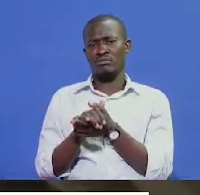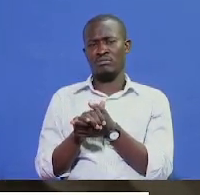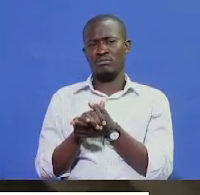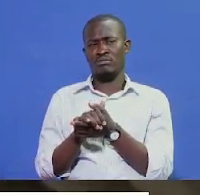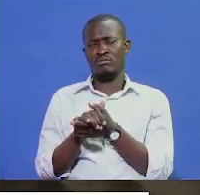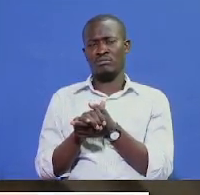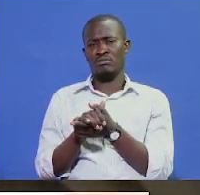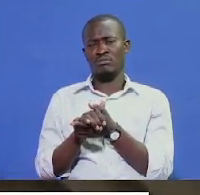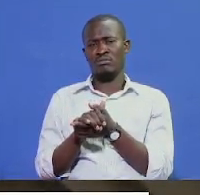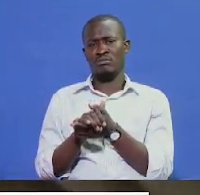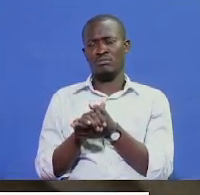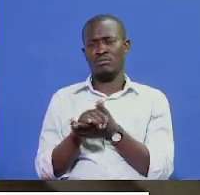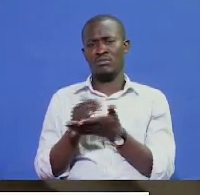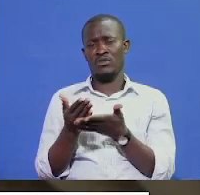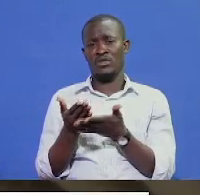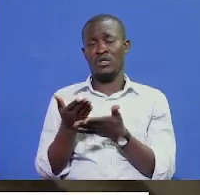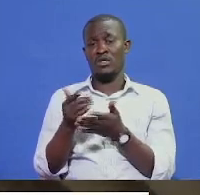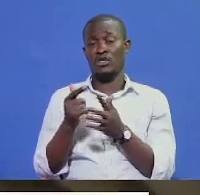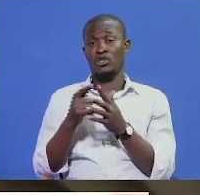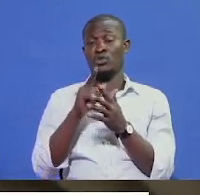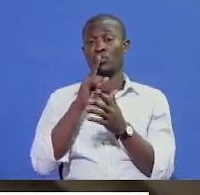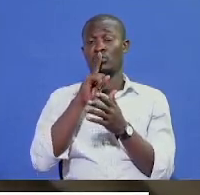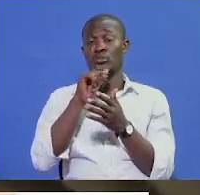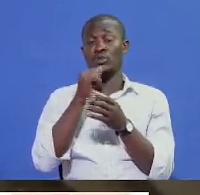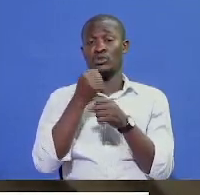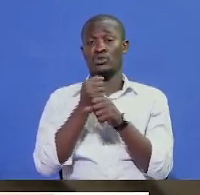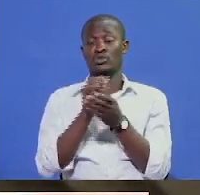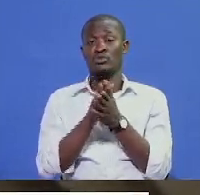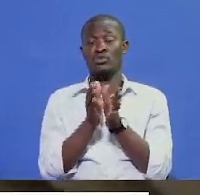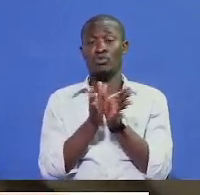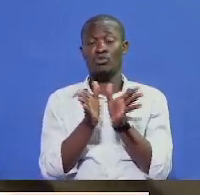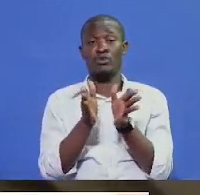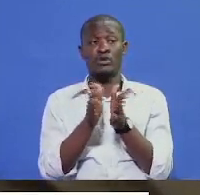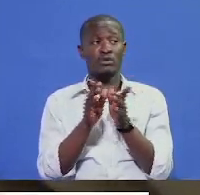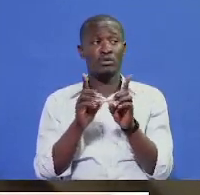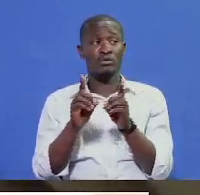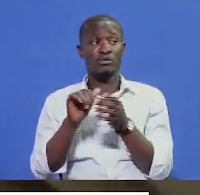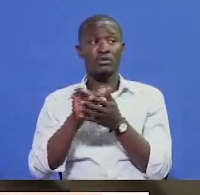yes. And just to make sure it's open, you do that. Or